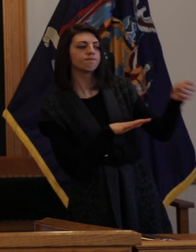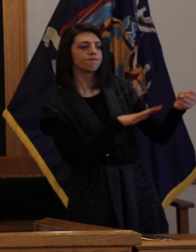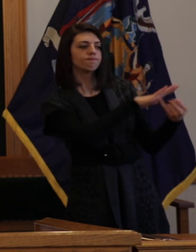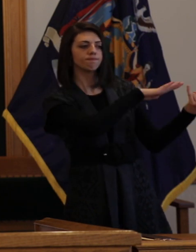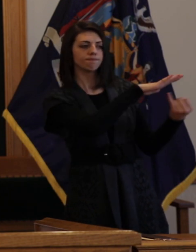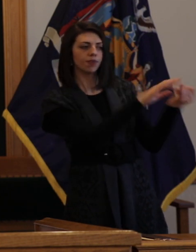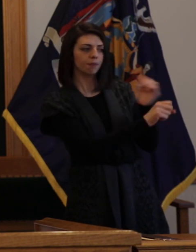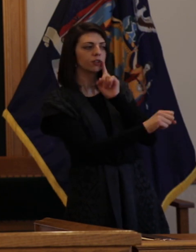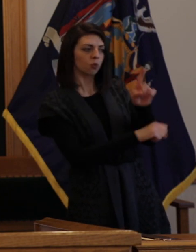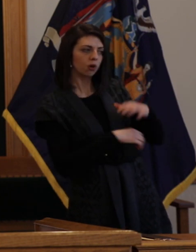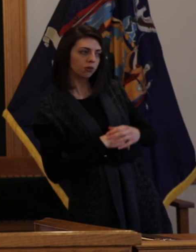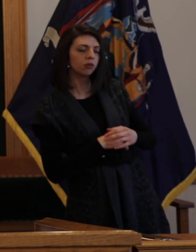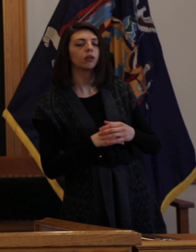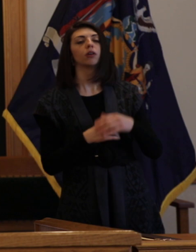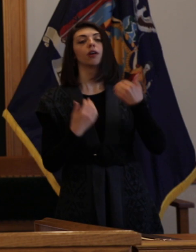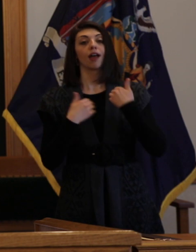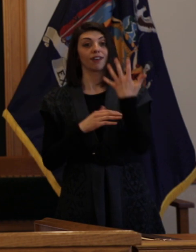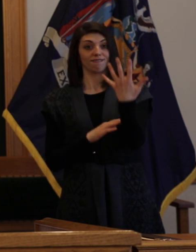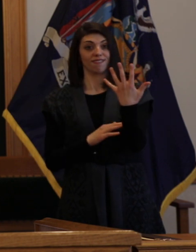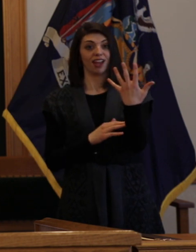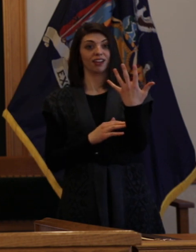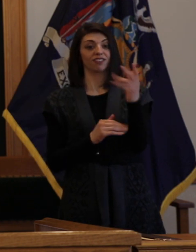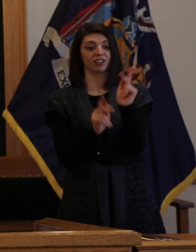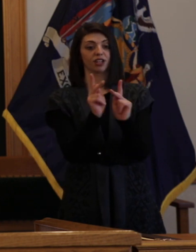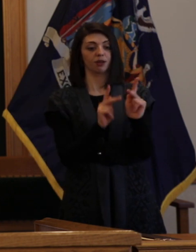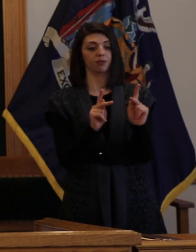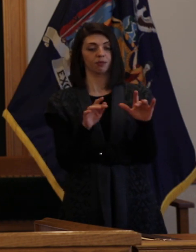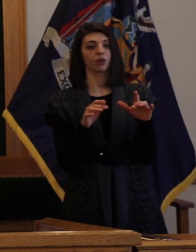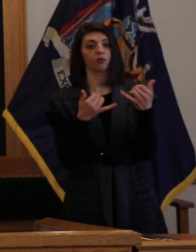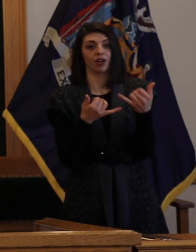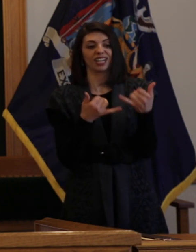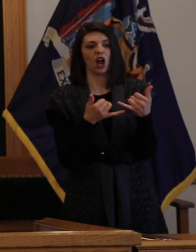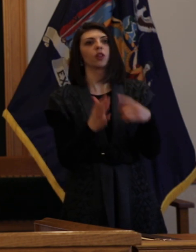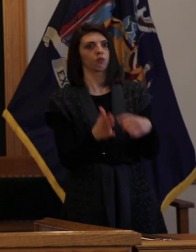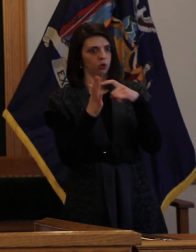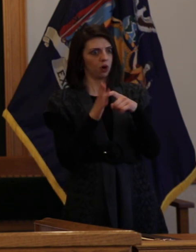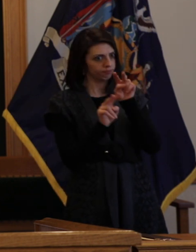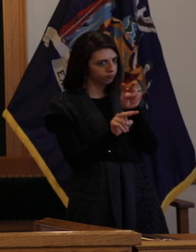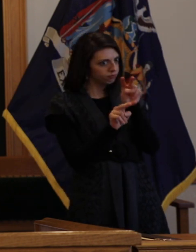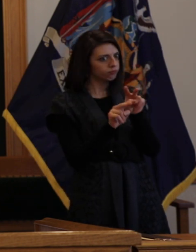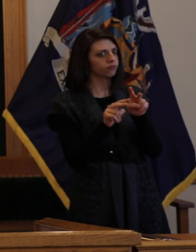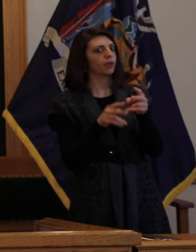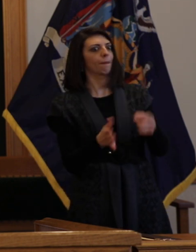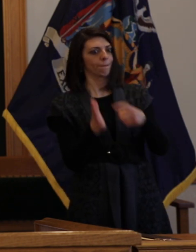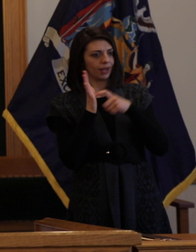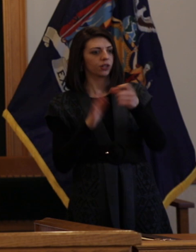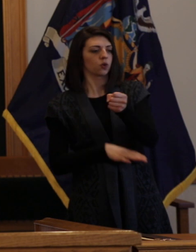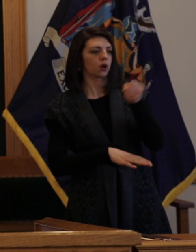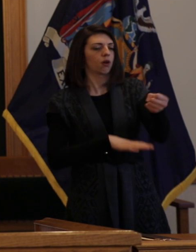We have 5 residents now that are being monitored under mandatory isolation or